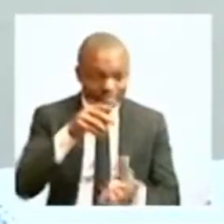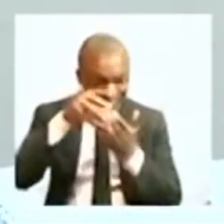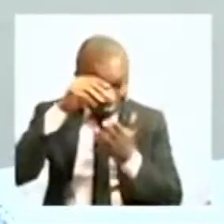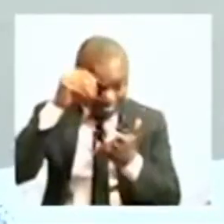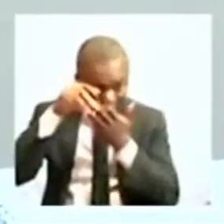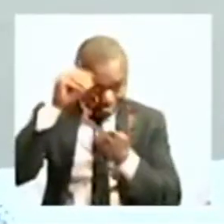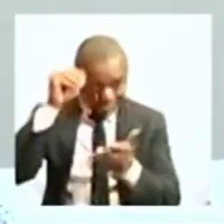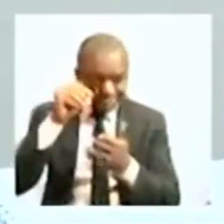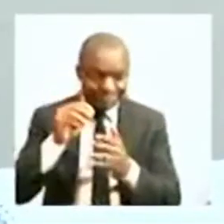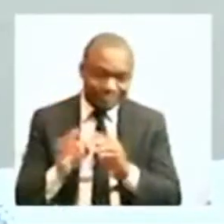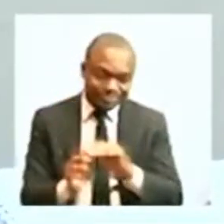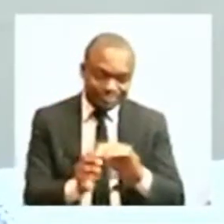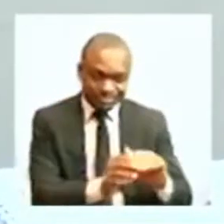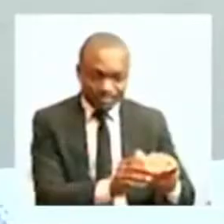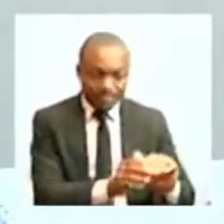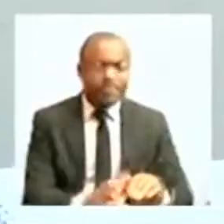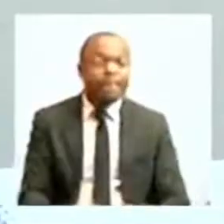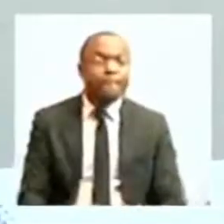is